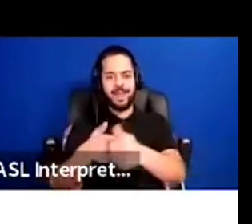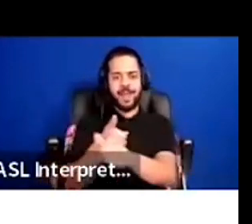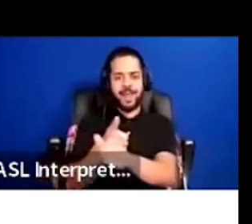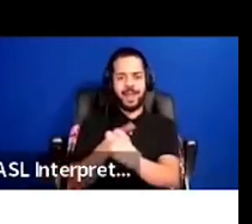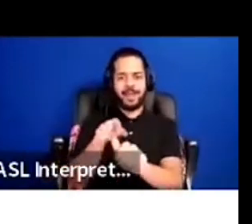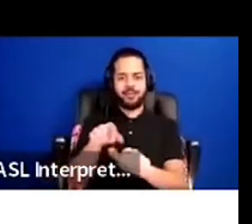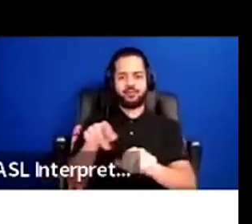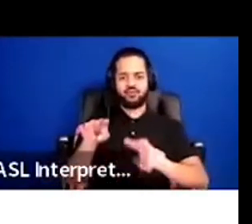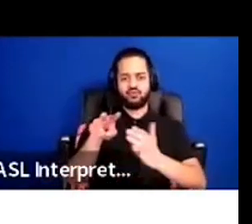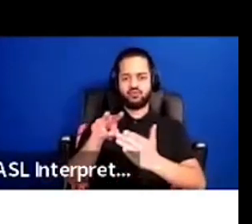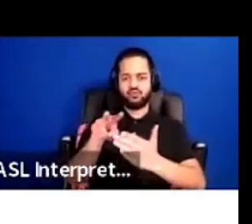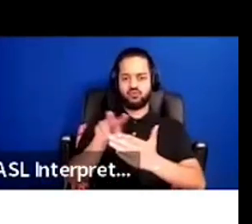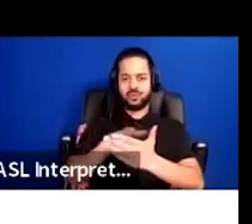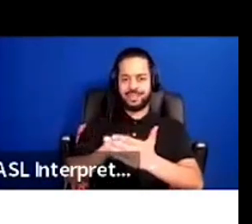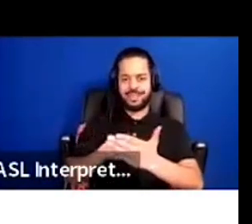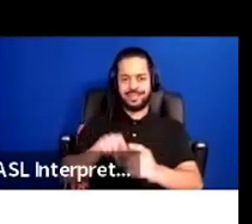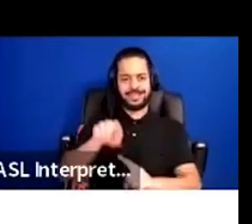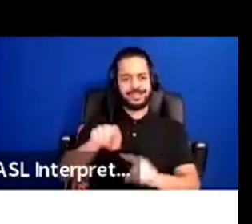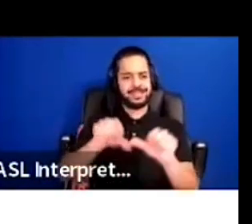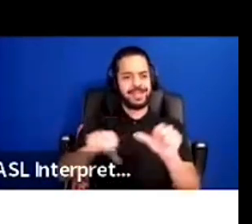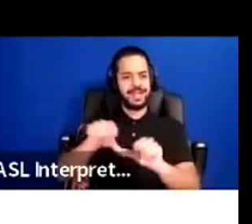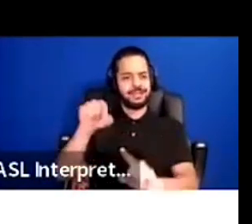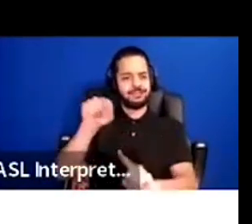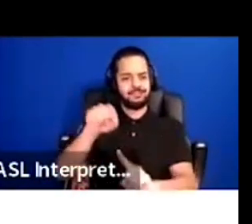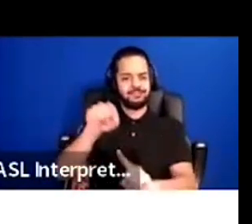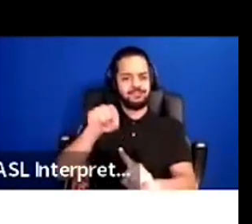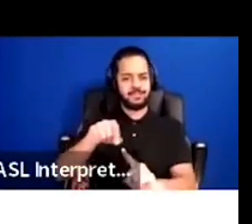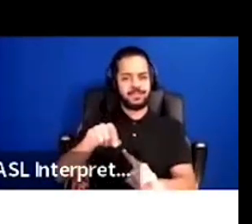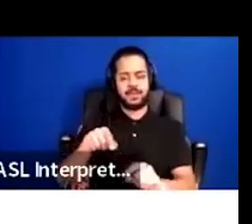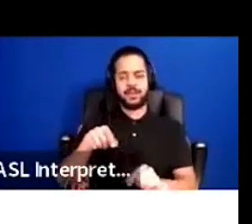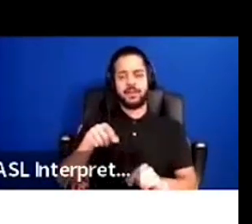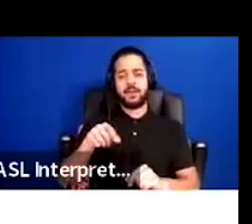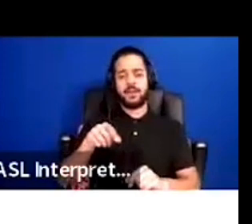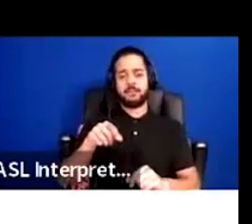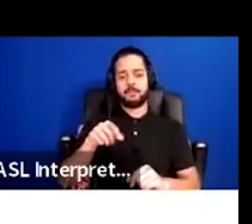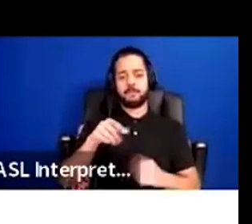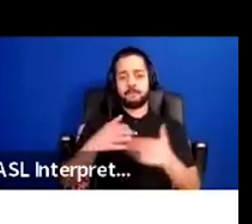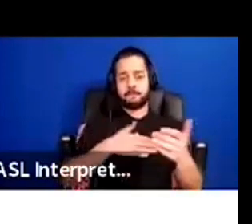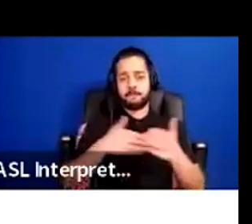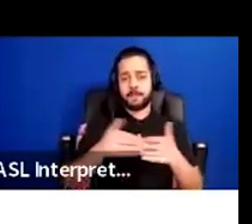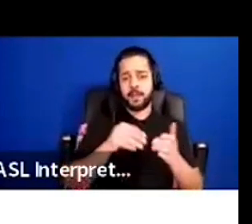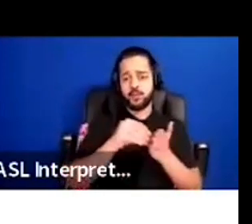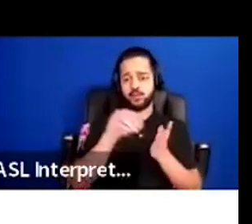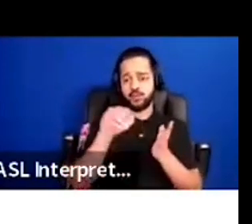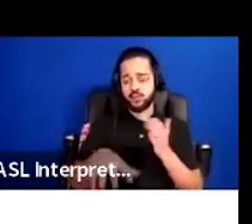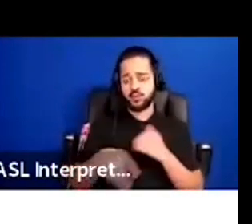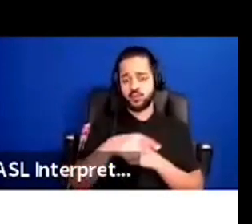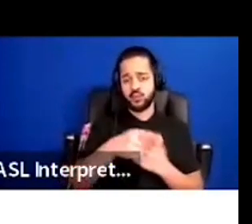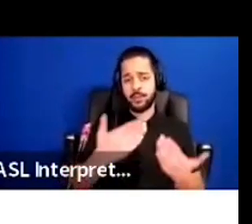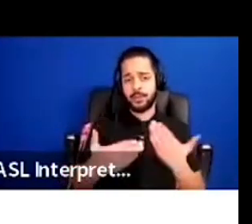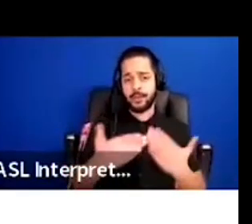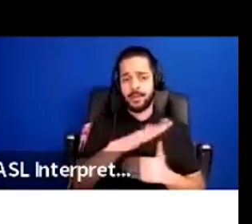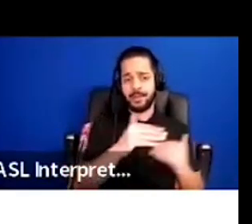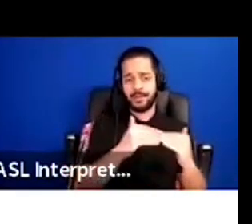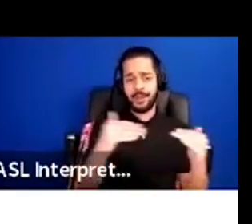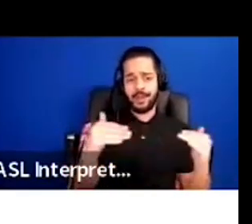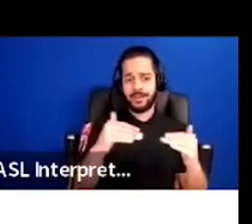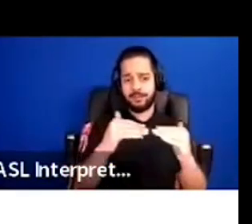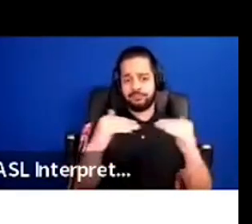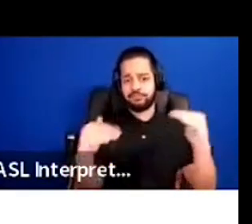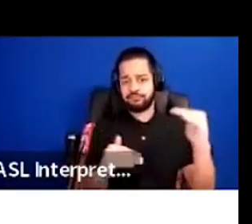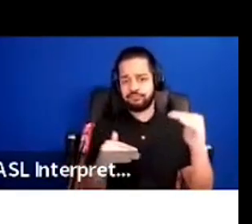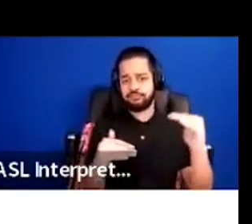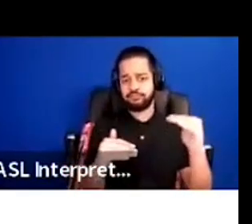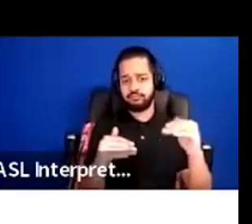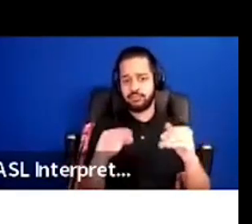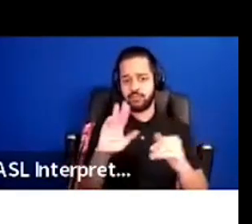also building that mindset that even though a student may be reading below grade level, they still